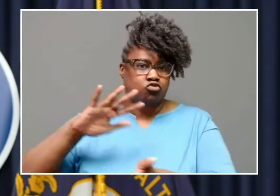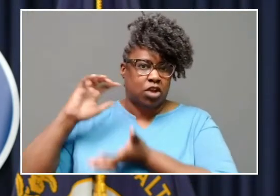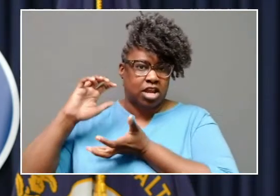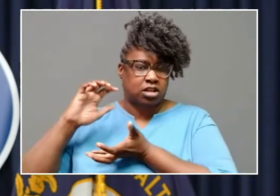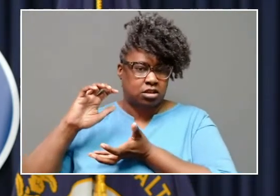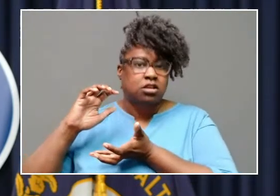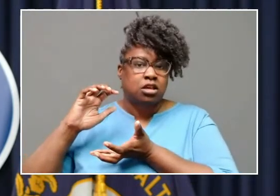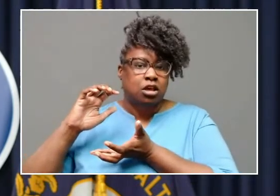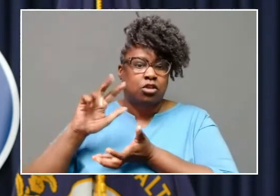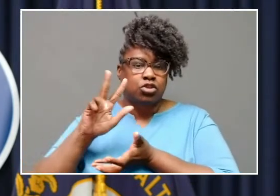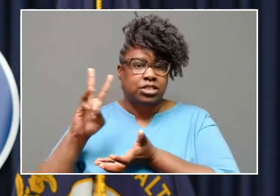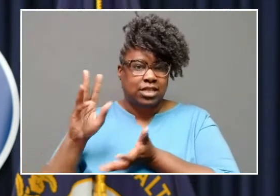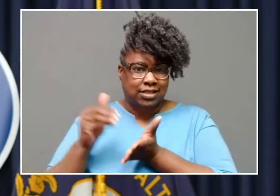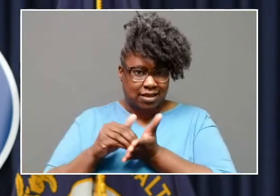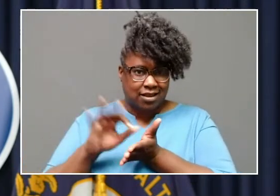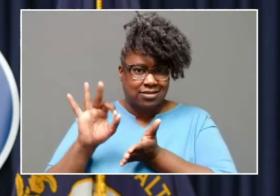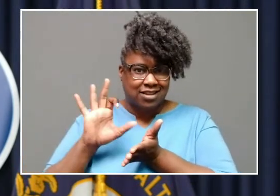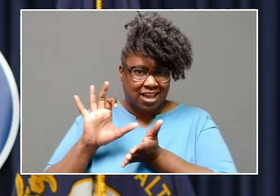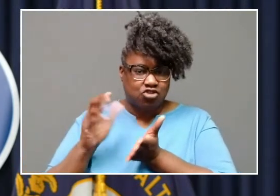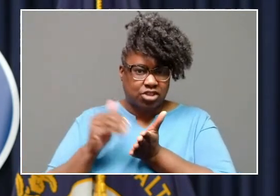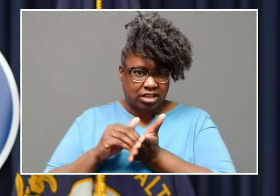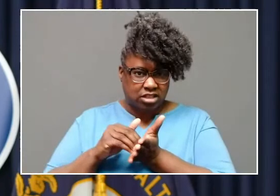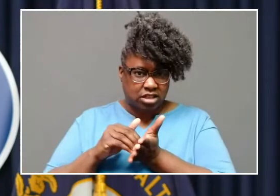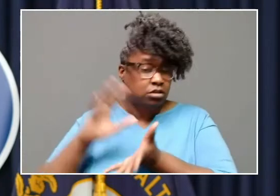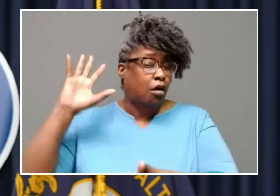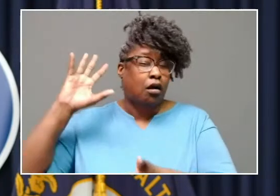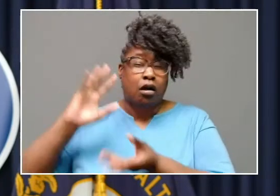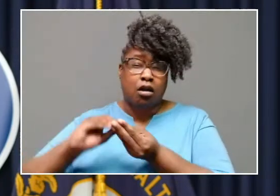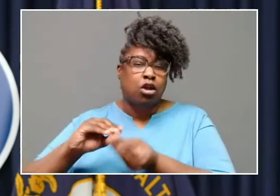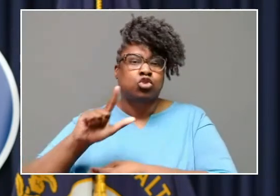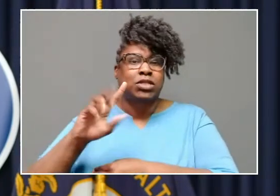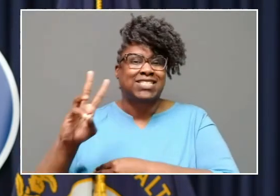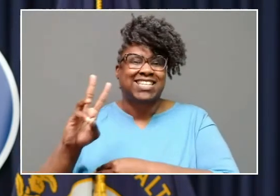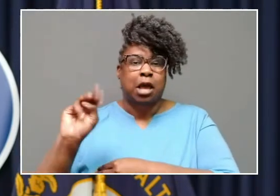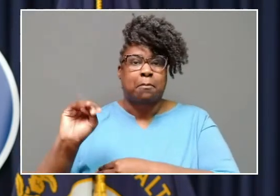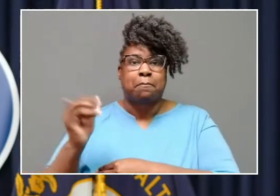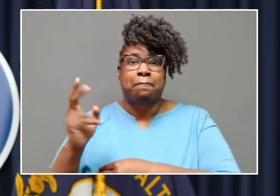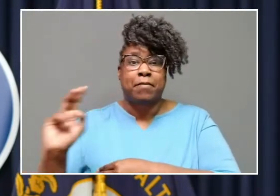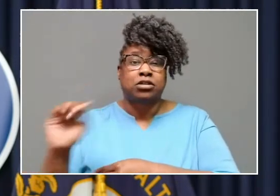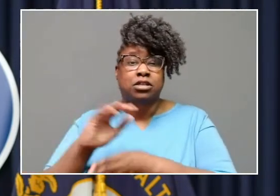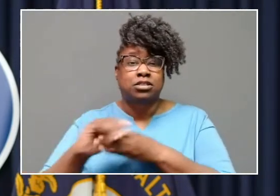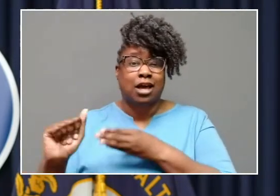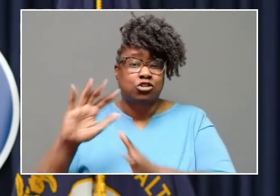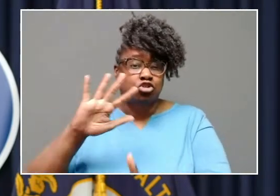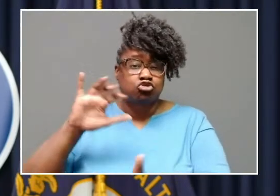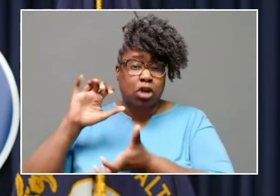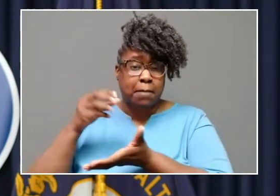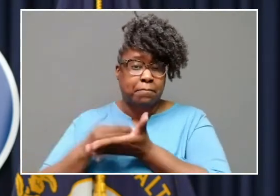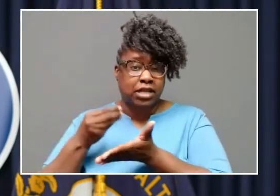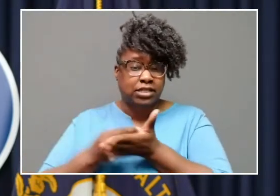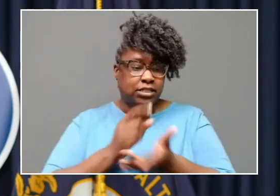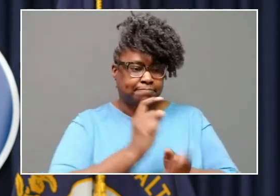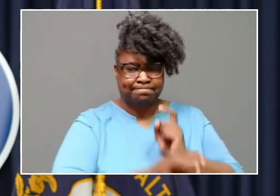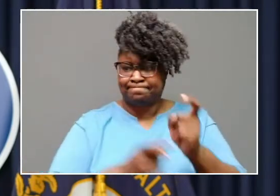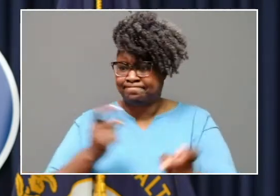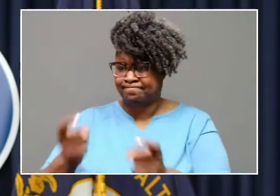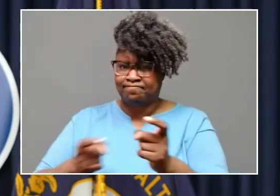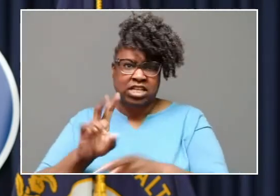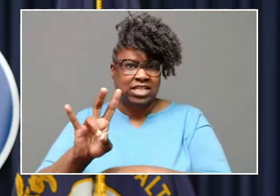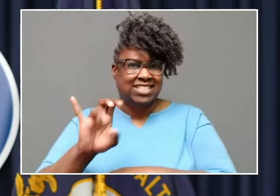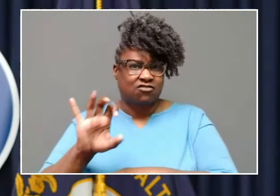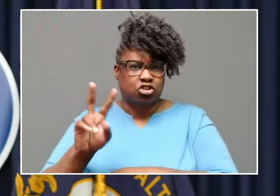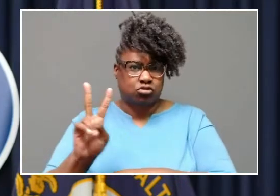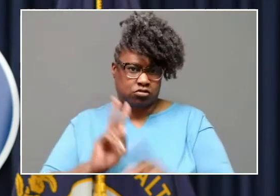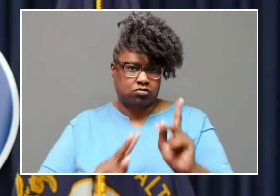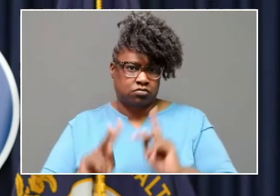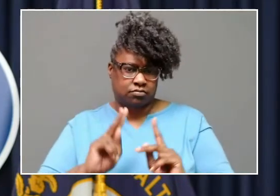$37,900, bringing the max grants alone to $26 million for 702 survivors. If you need help, you can